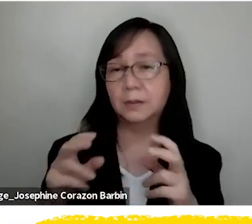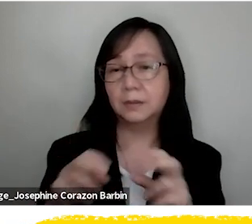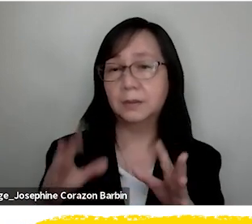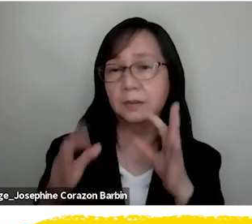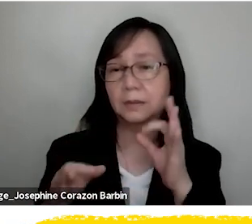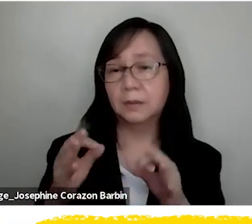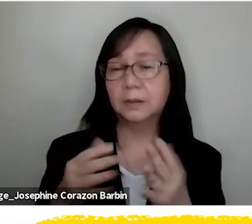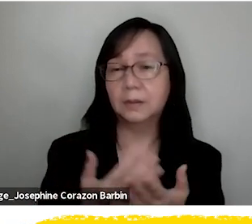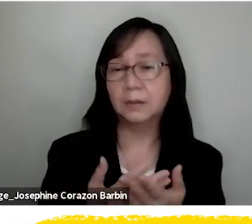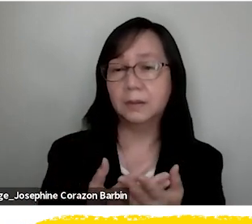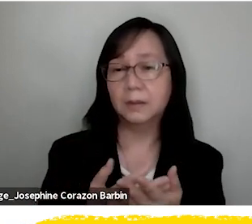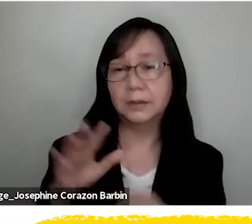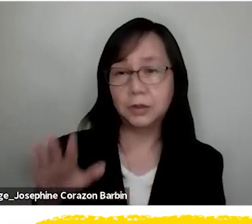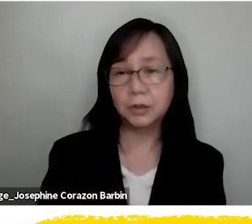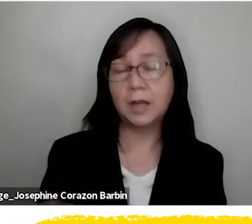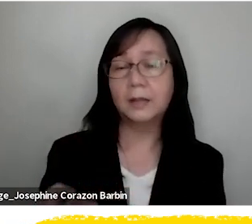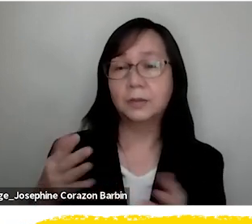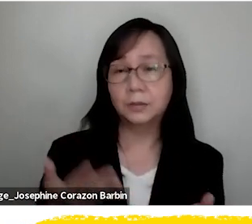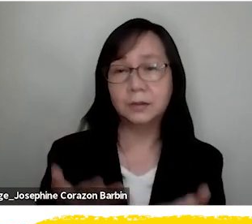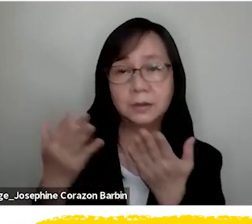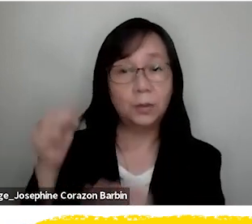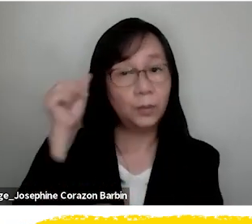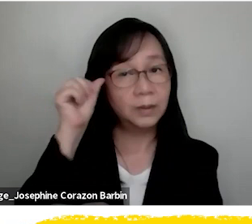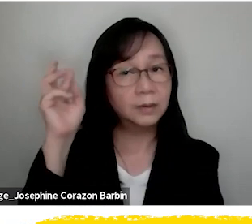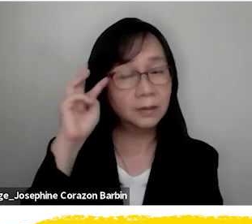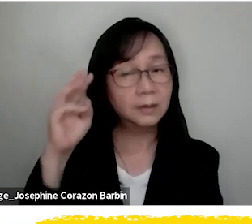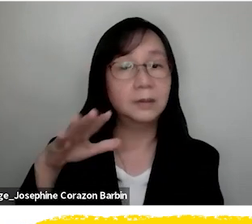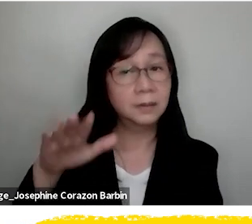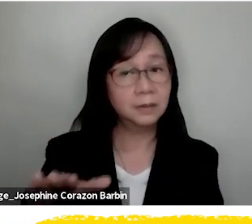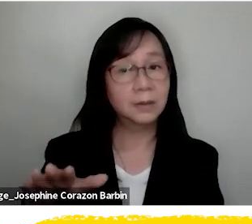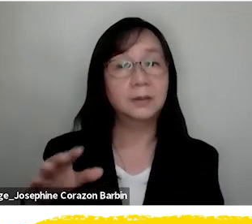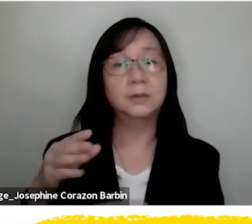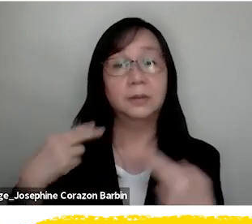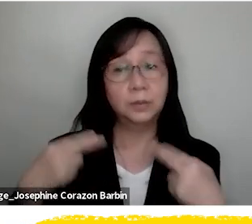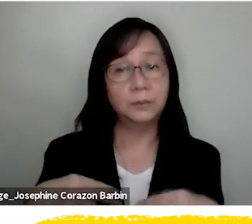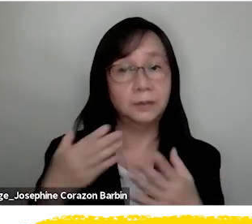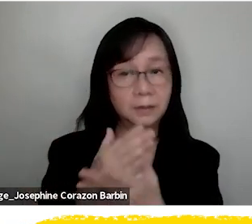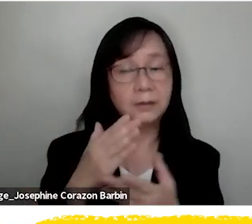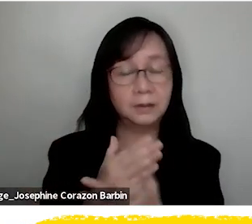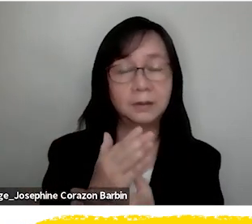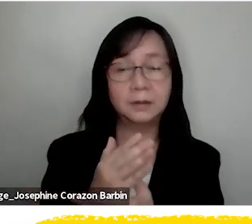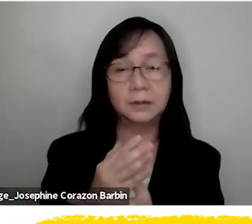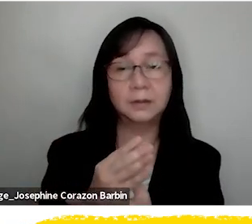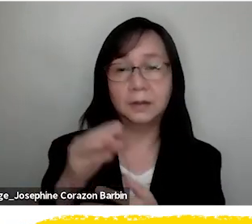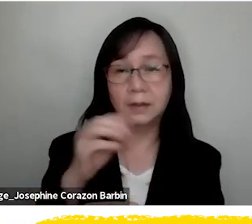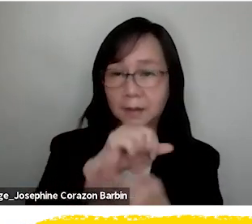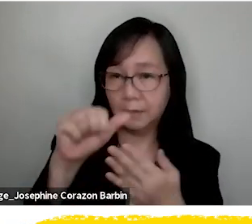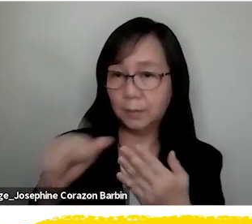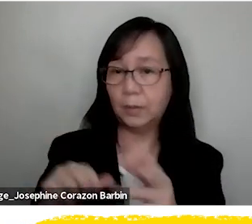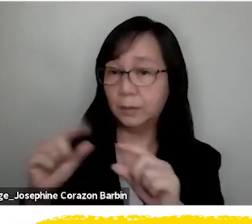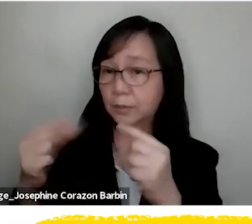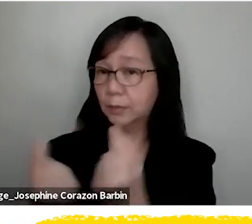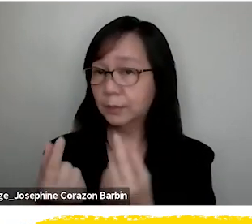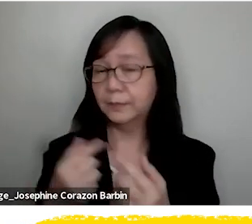who raises awareness on children's rights and human rights among their peers. Another one is